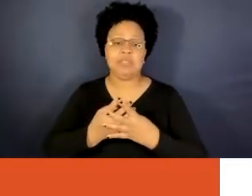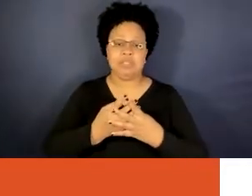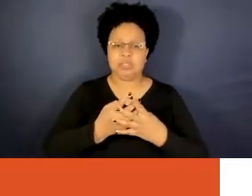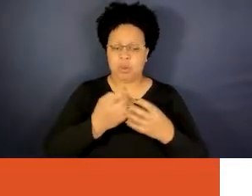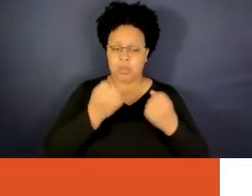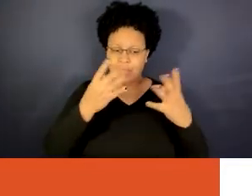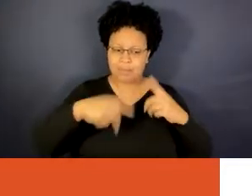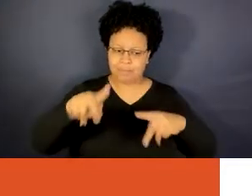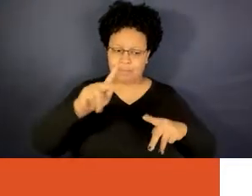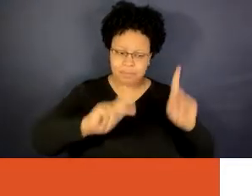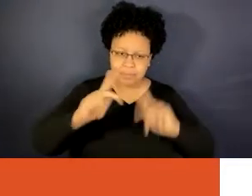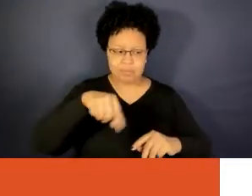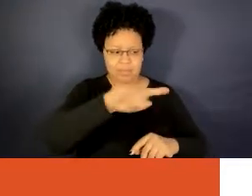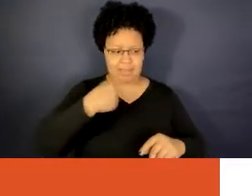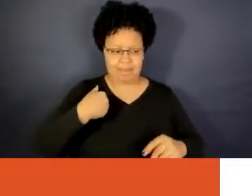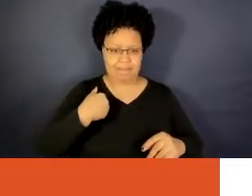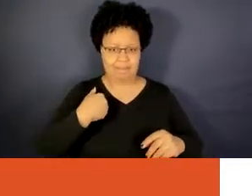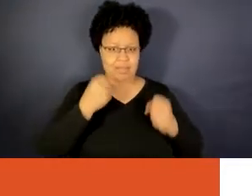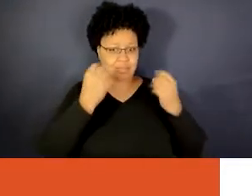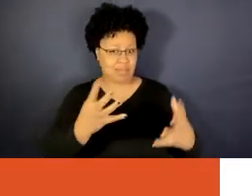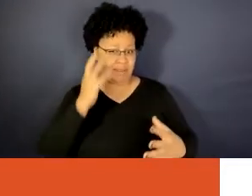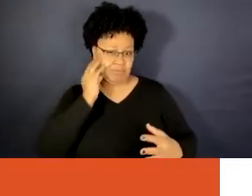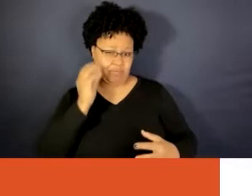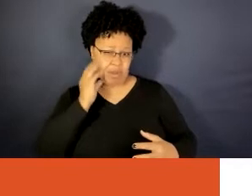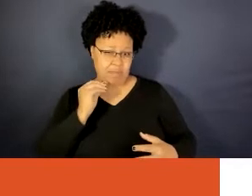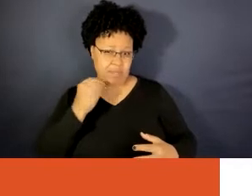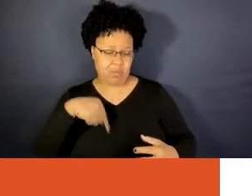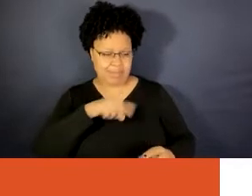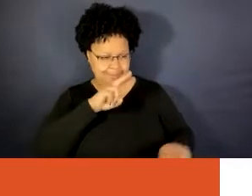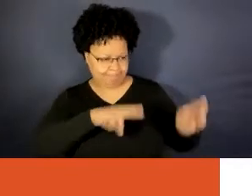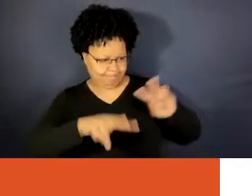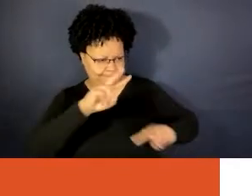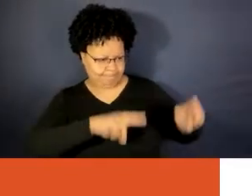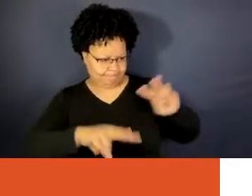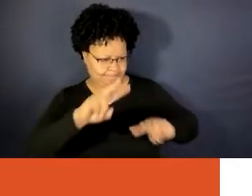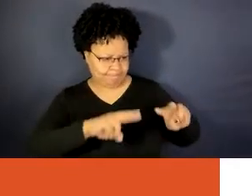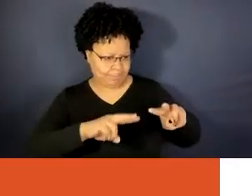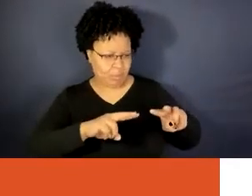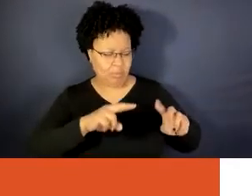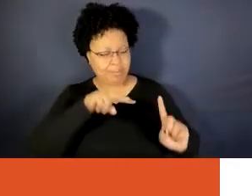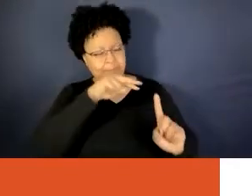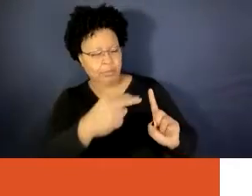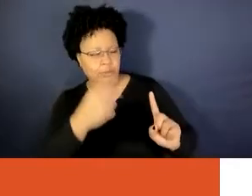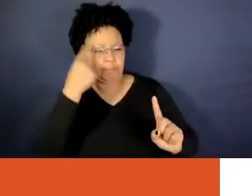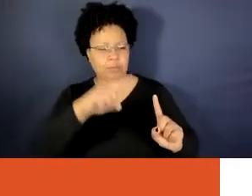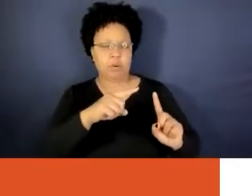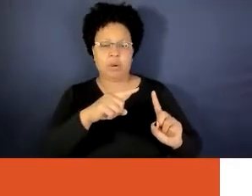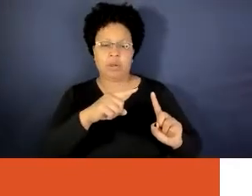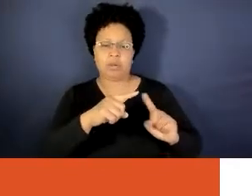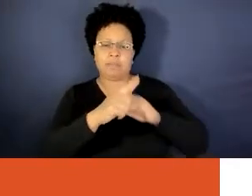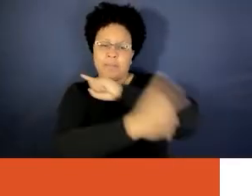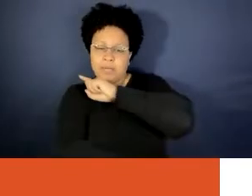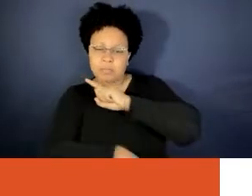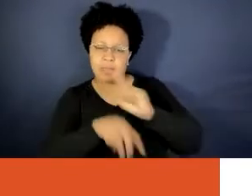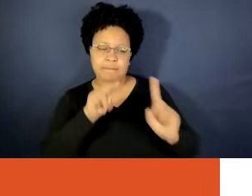trauma in their lives, that we look to help them, not so much from a punitive standpoint, but more to